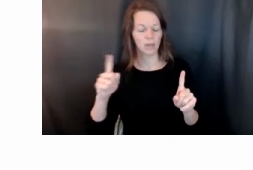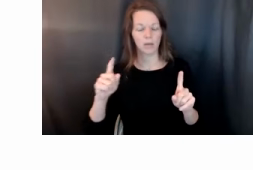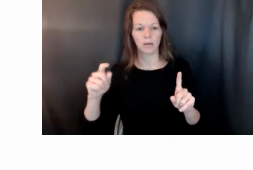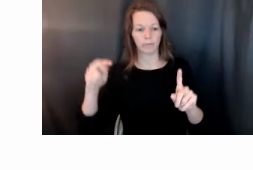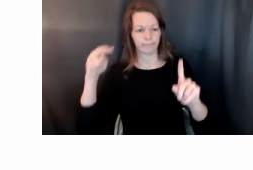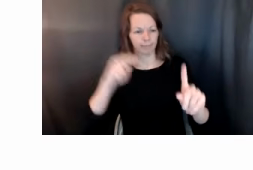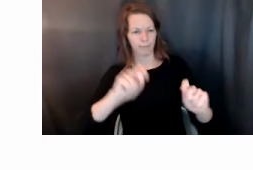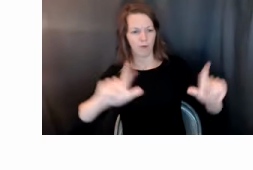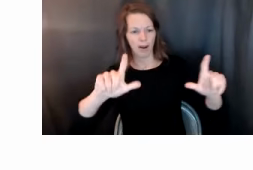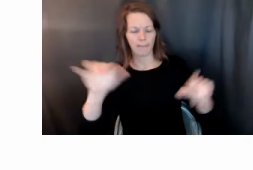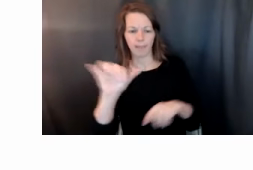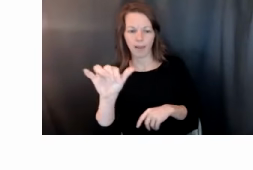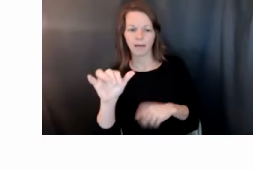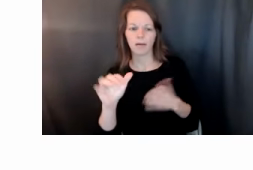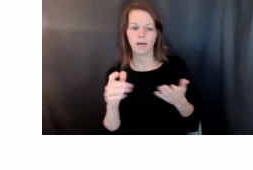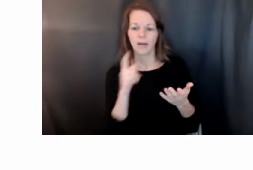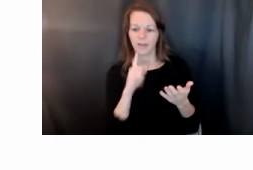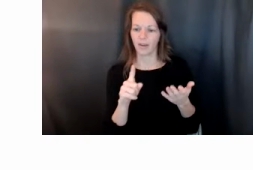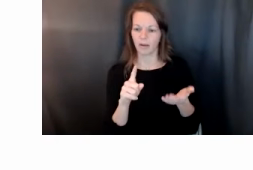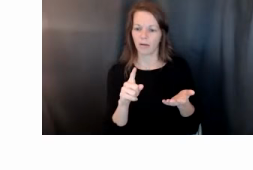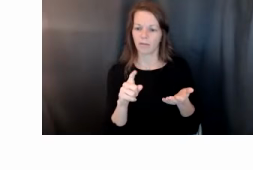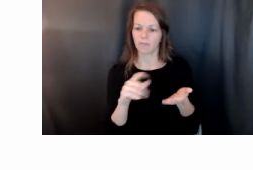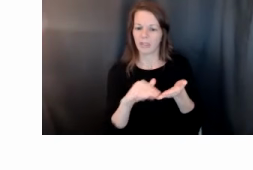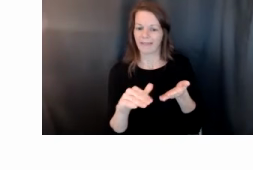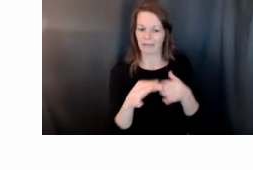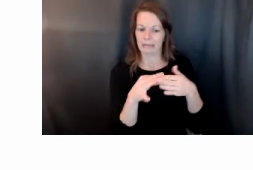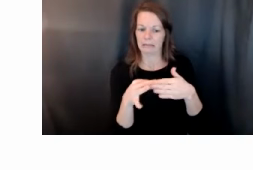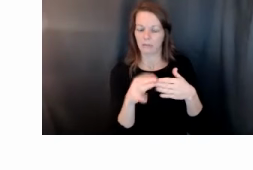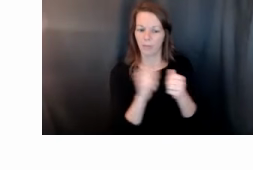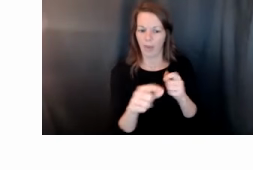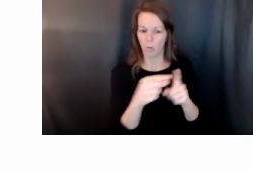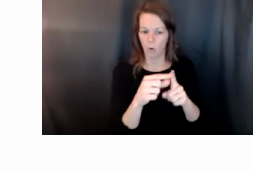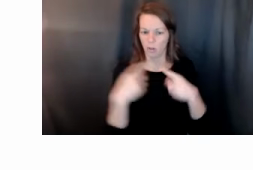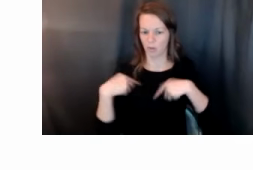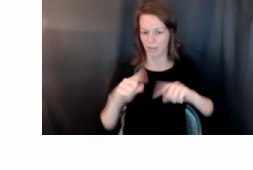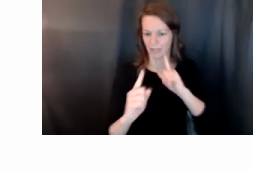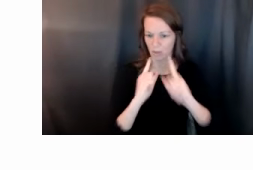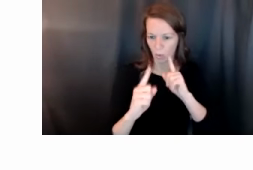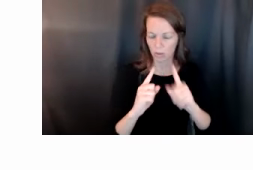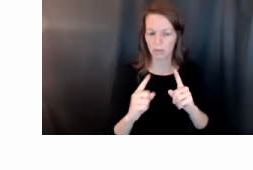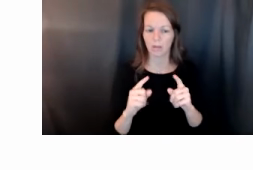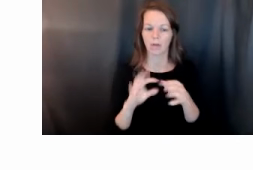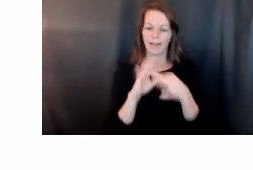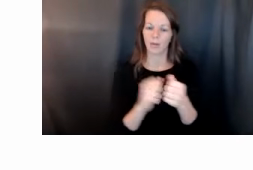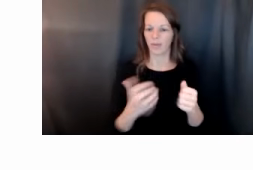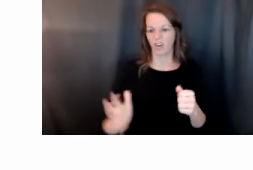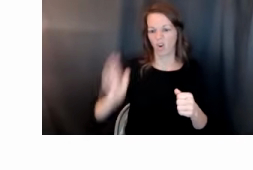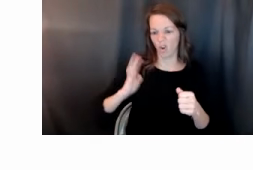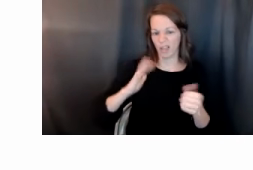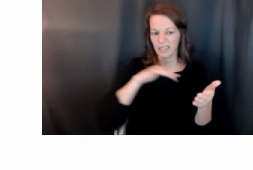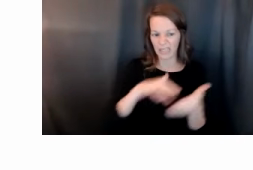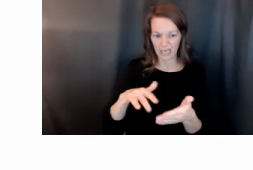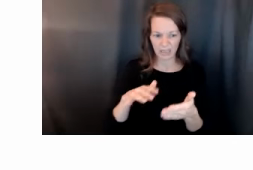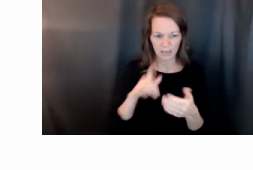of the givenness of a word in discourse. And this research is built on early studies, such as that